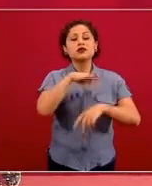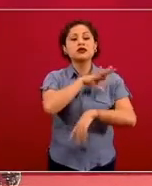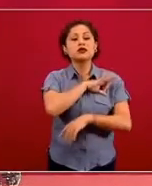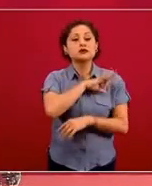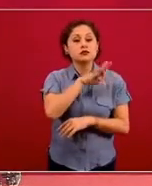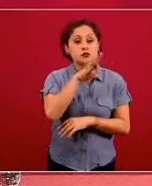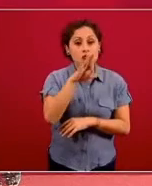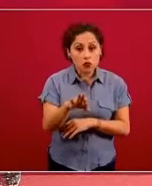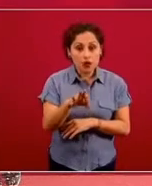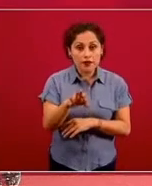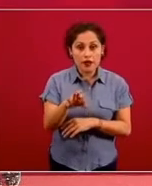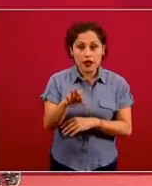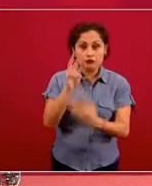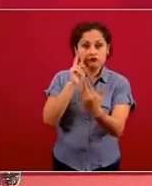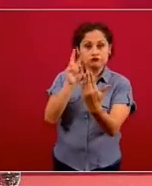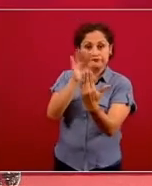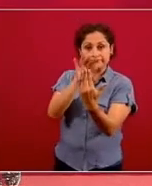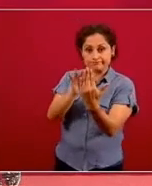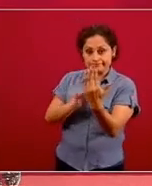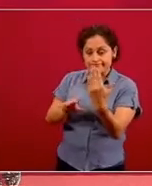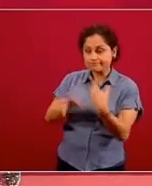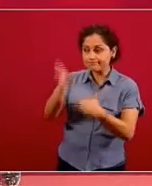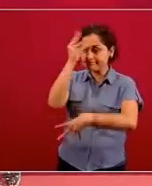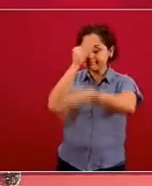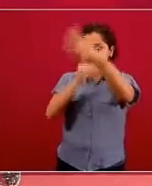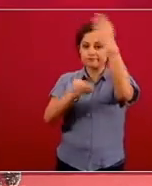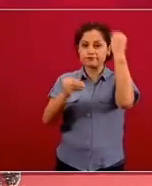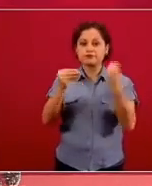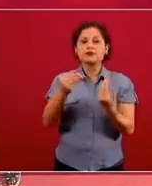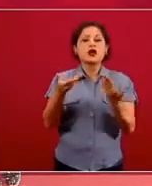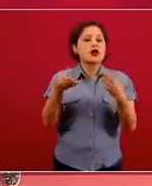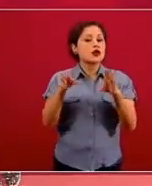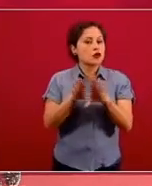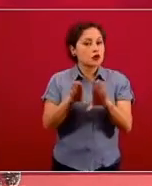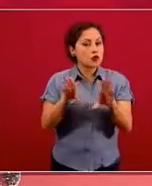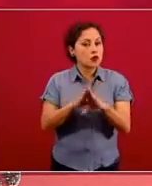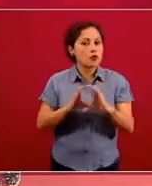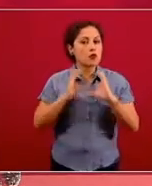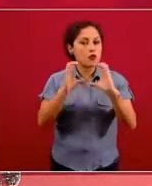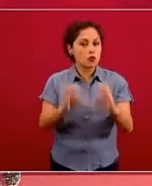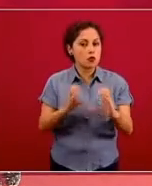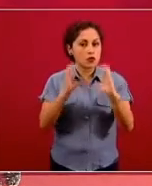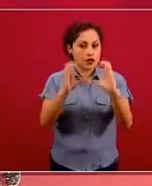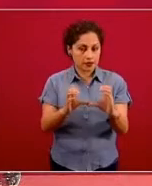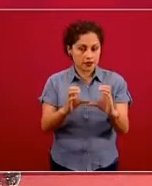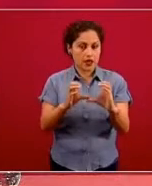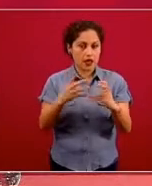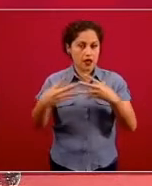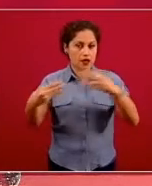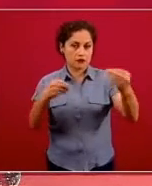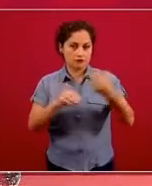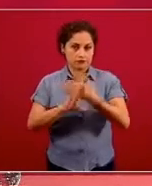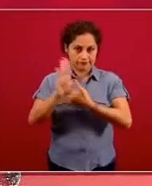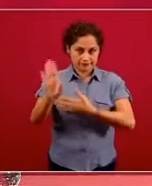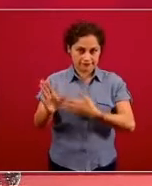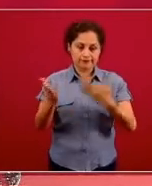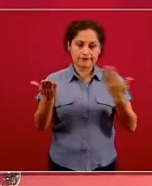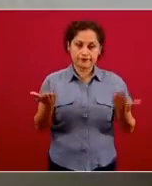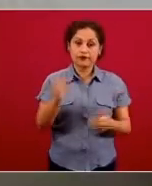This is for taking care of people with disabilities' health under the framework of our COVID-19